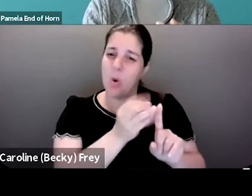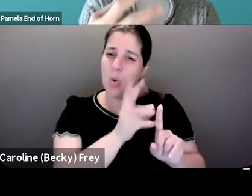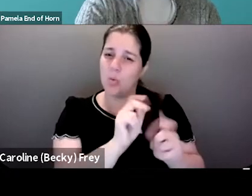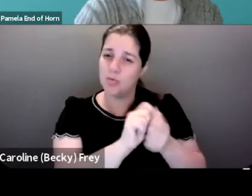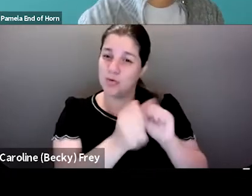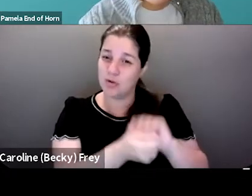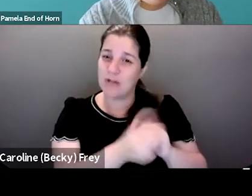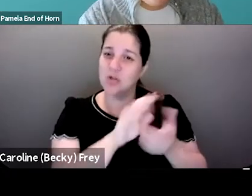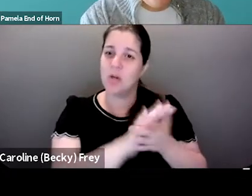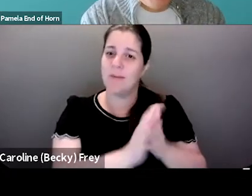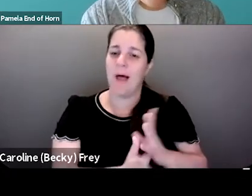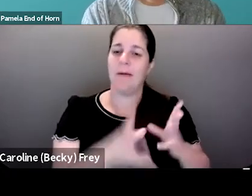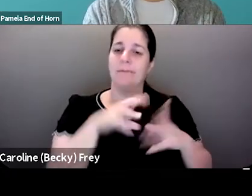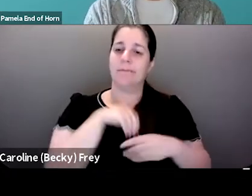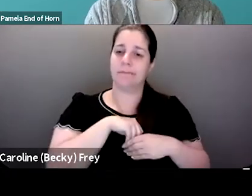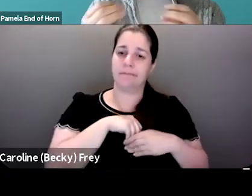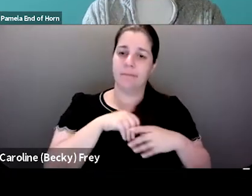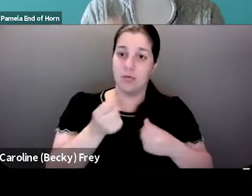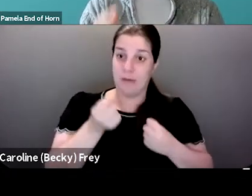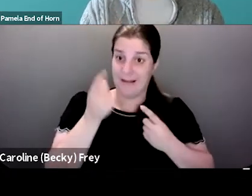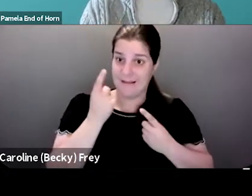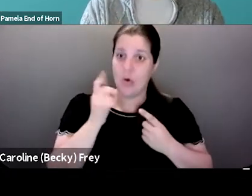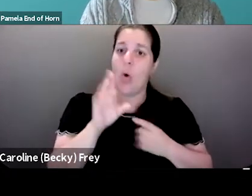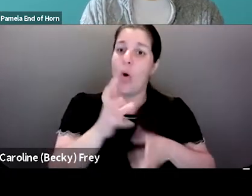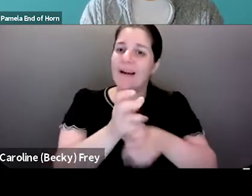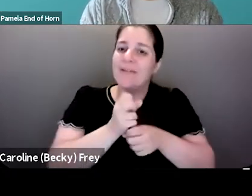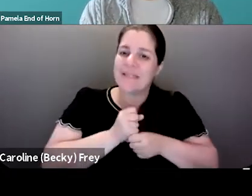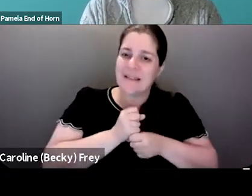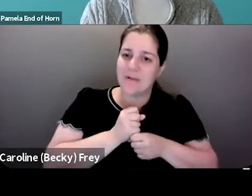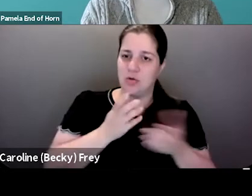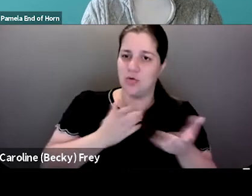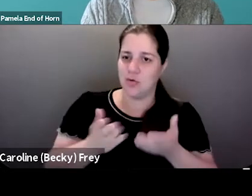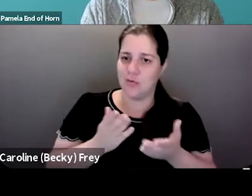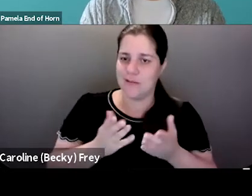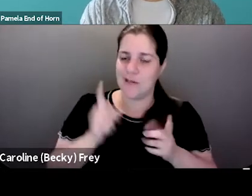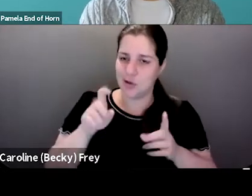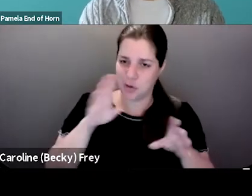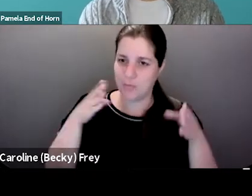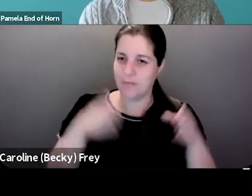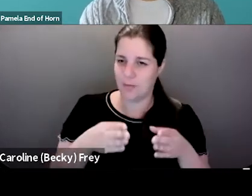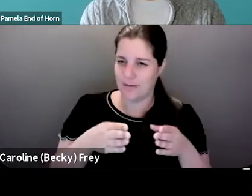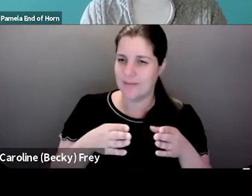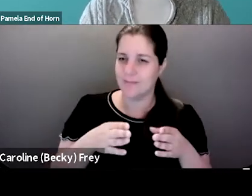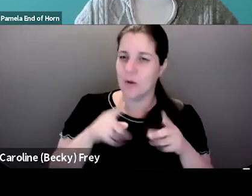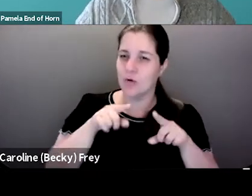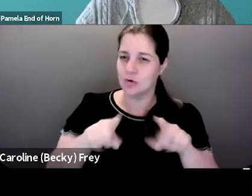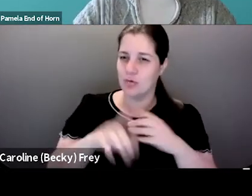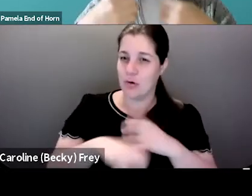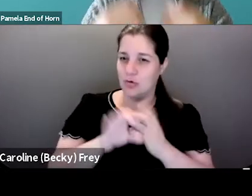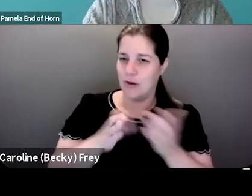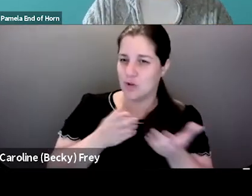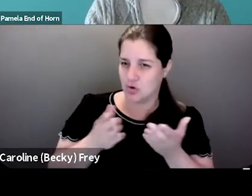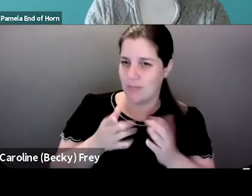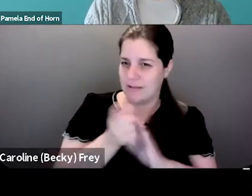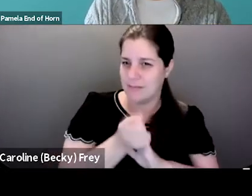obtain of services to help them with that realization is what really we should be focusing on when we're talking about crisis services. Going